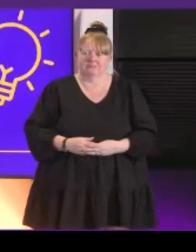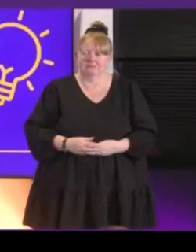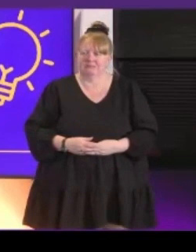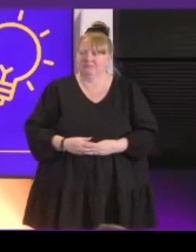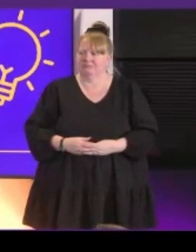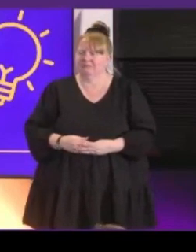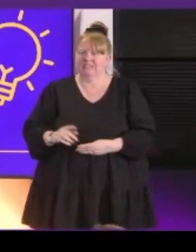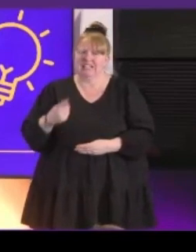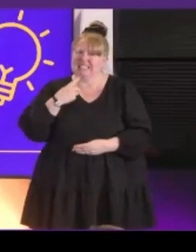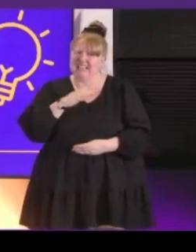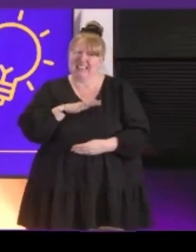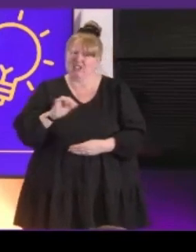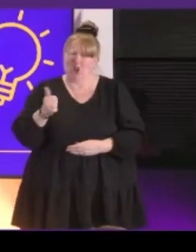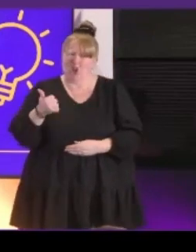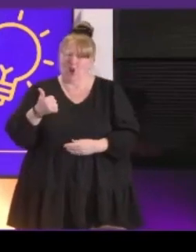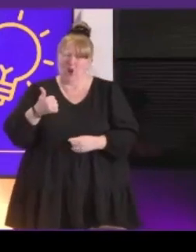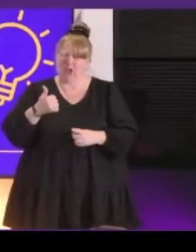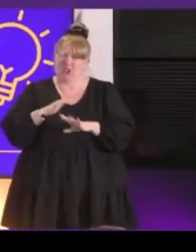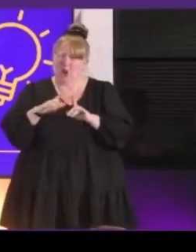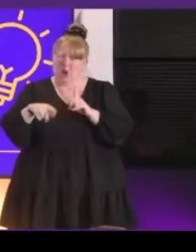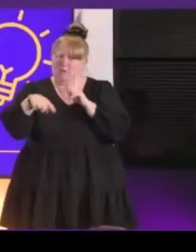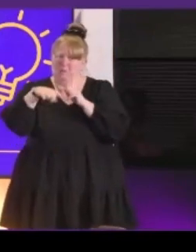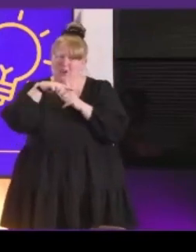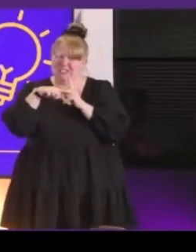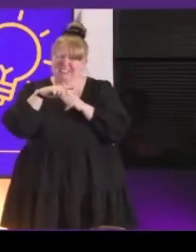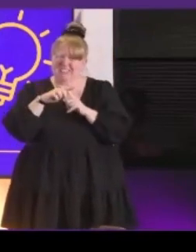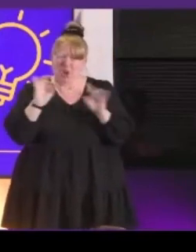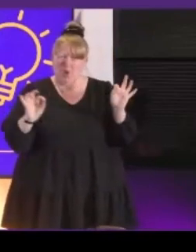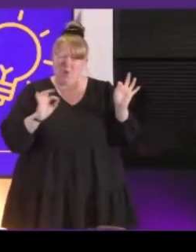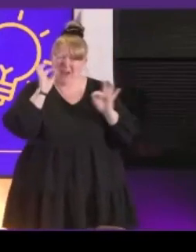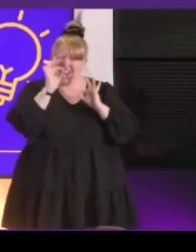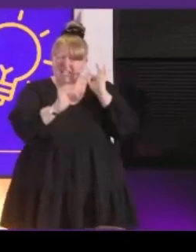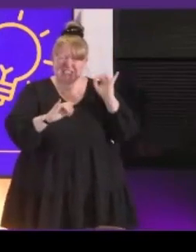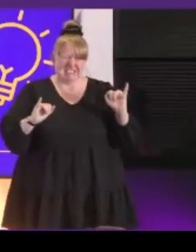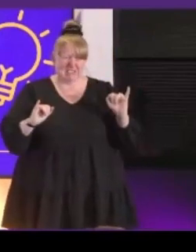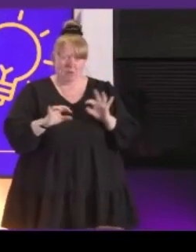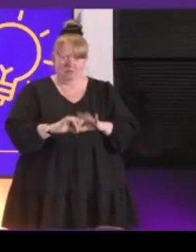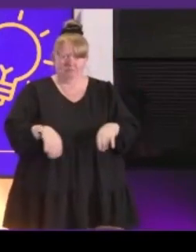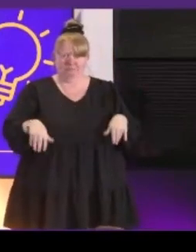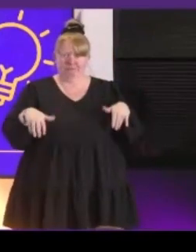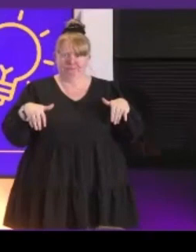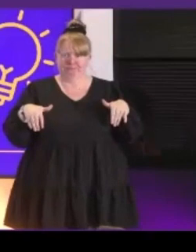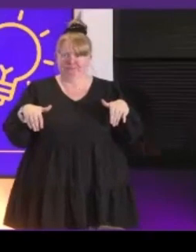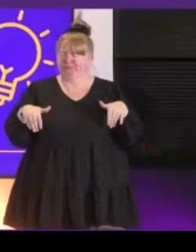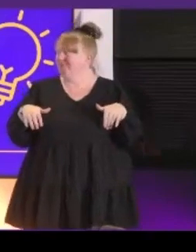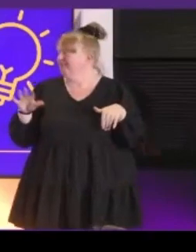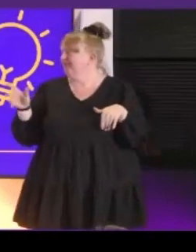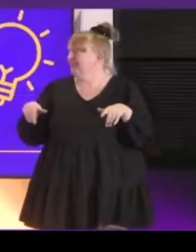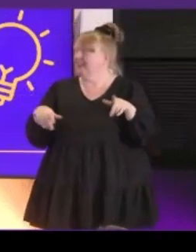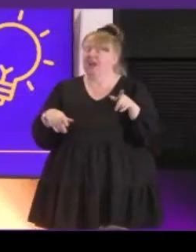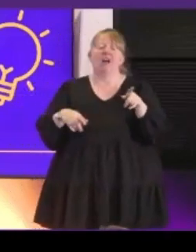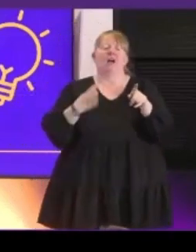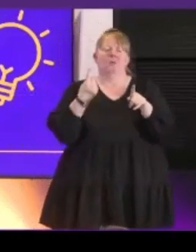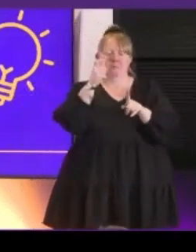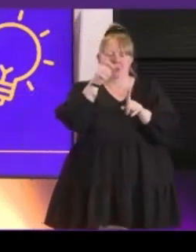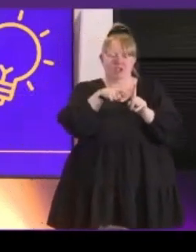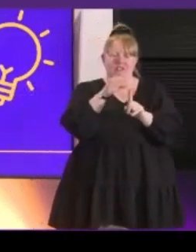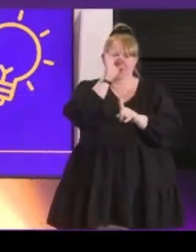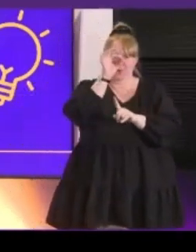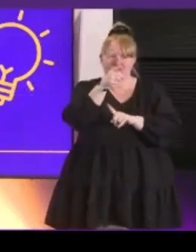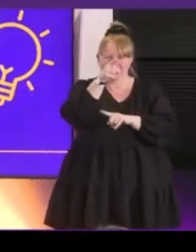That's not good. No, you've stunned them to silence. Well, I've got more. I've got a question here. Here we go.